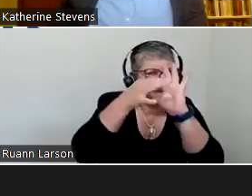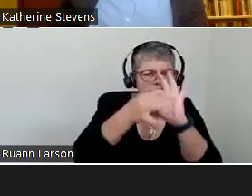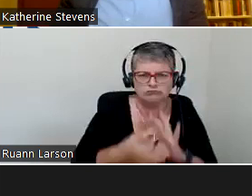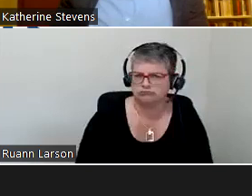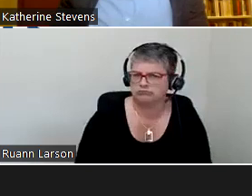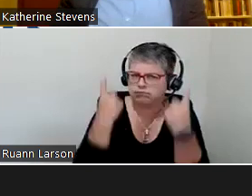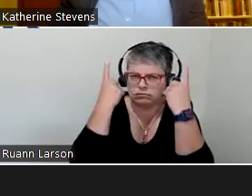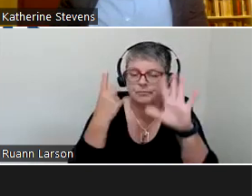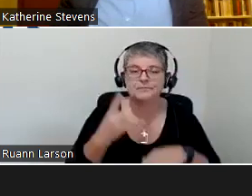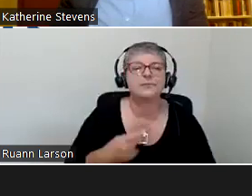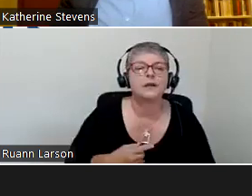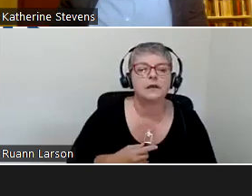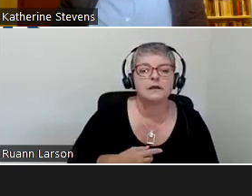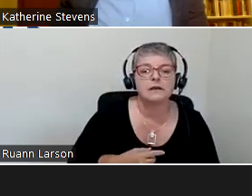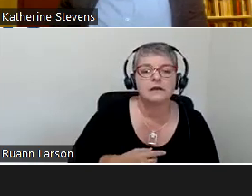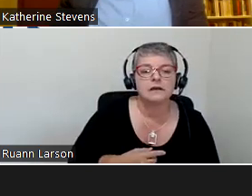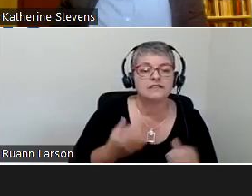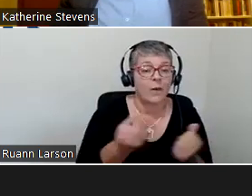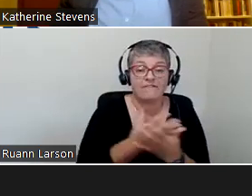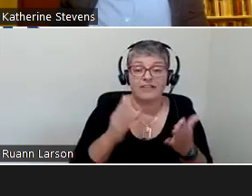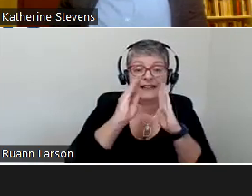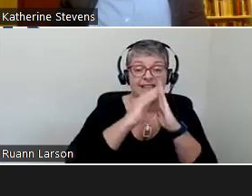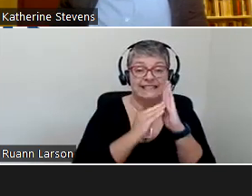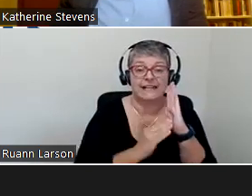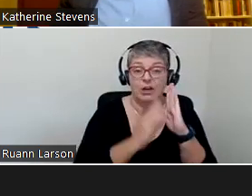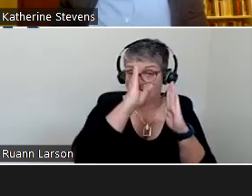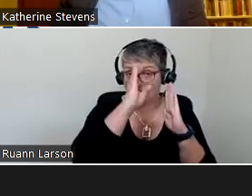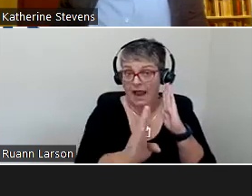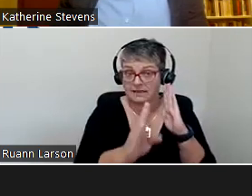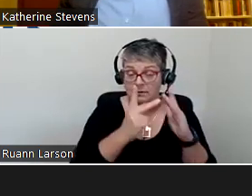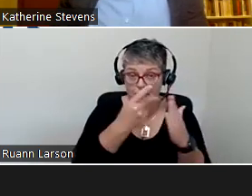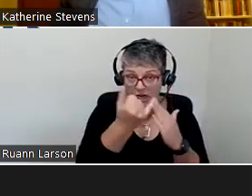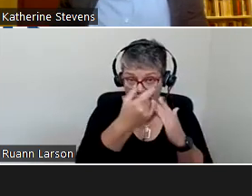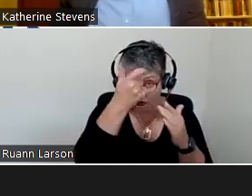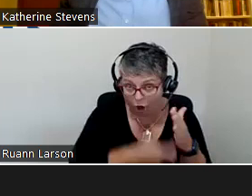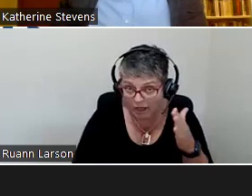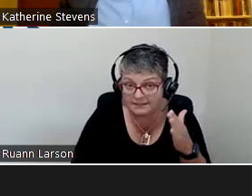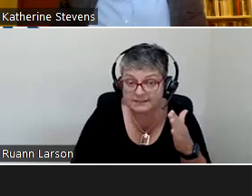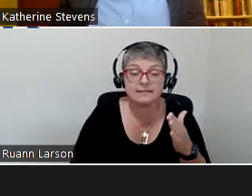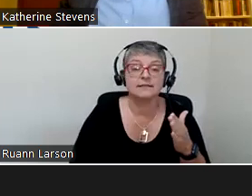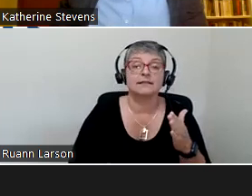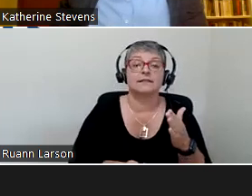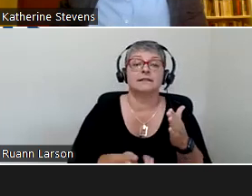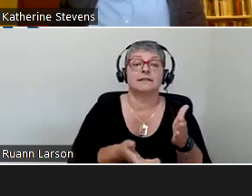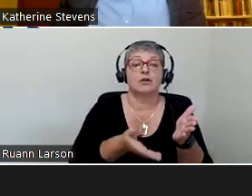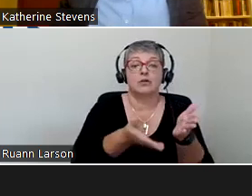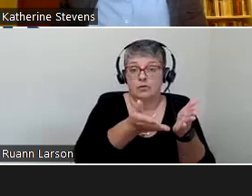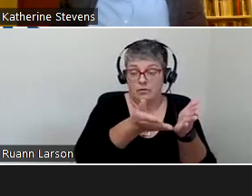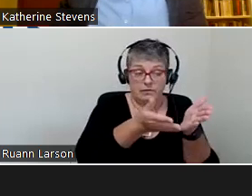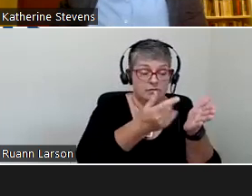So these, right, everything listed here is the direct project costs, right, requested of Mass Humanities.